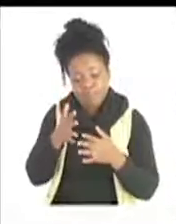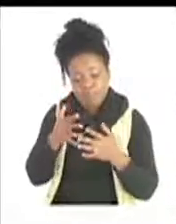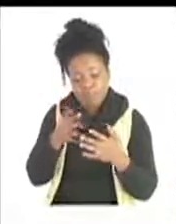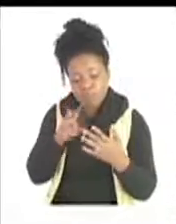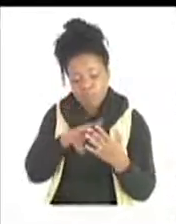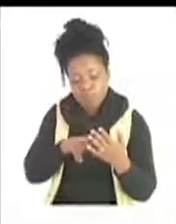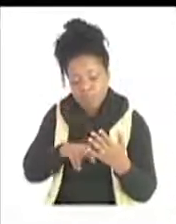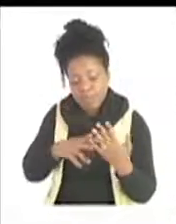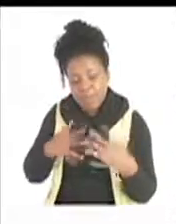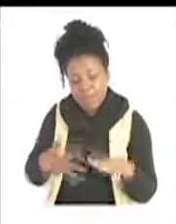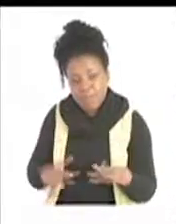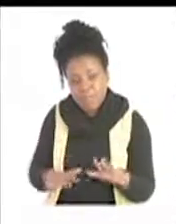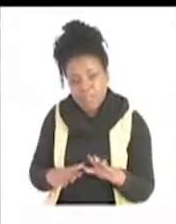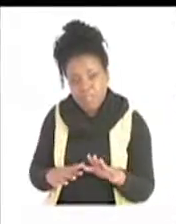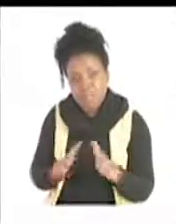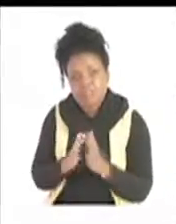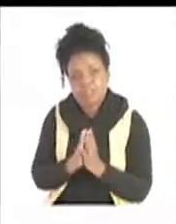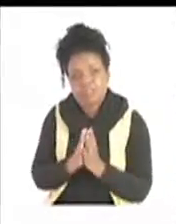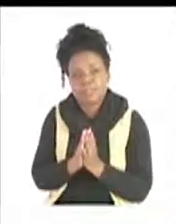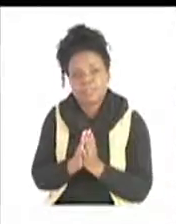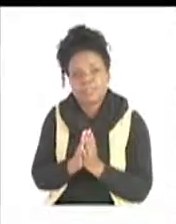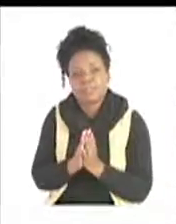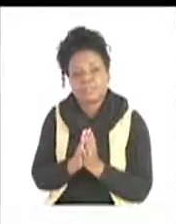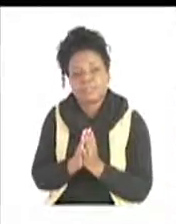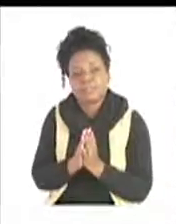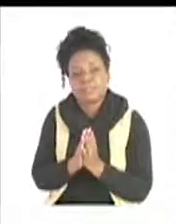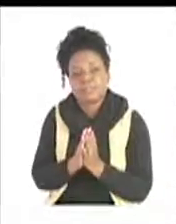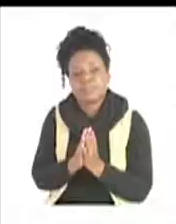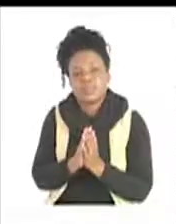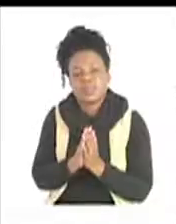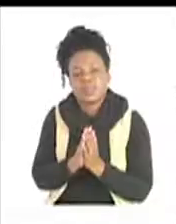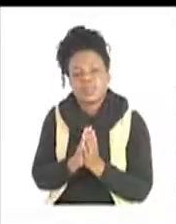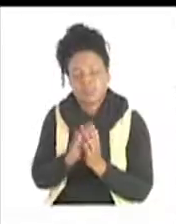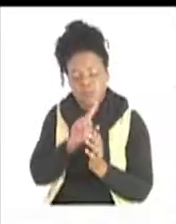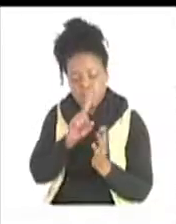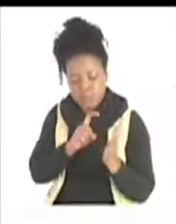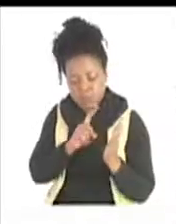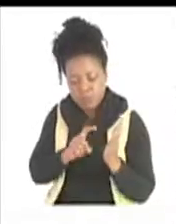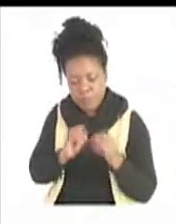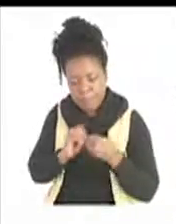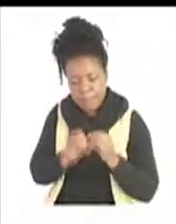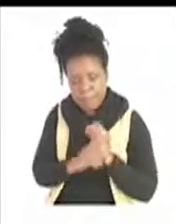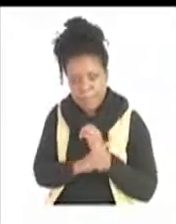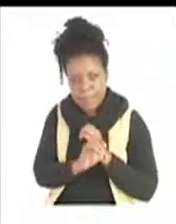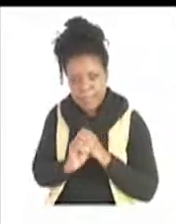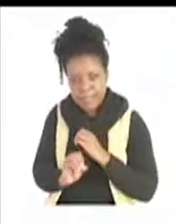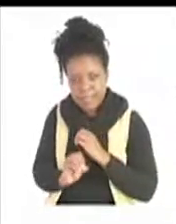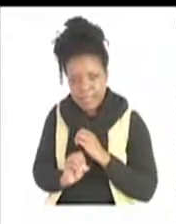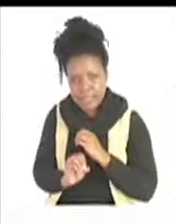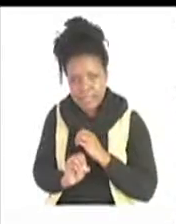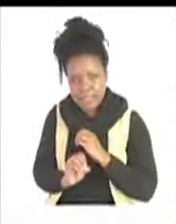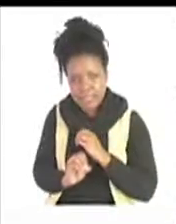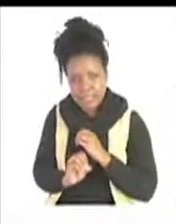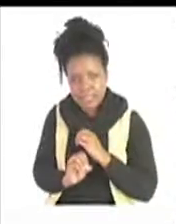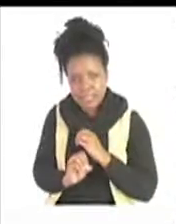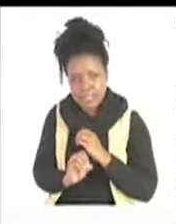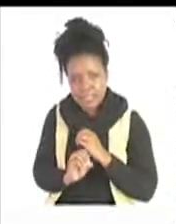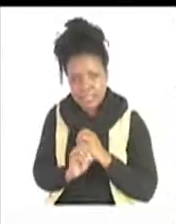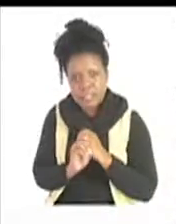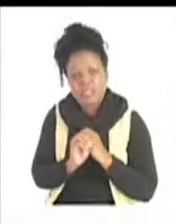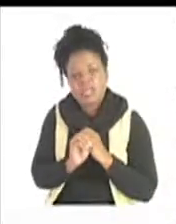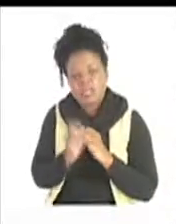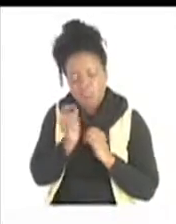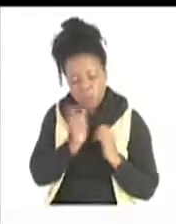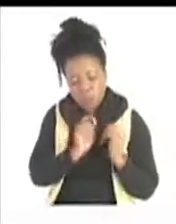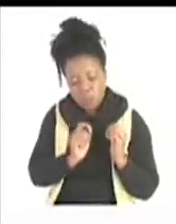10. Write down the examples of reflexive pronoun from line